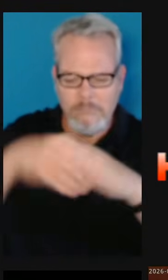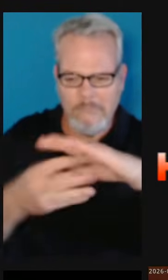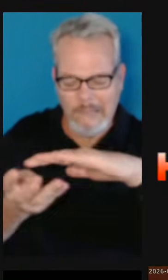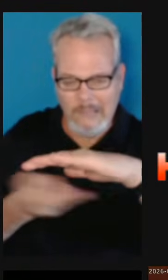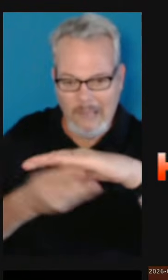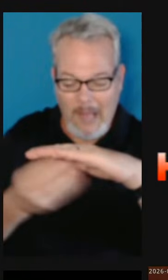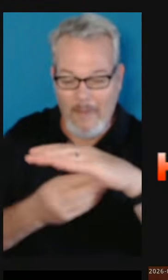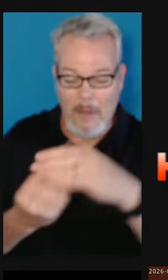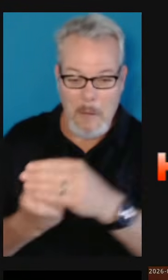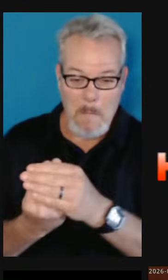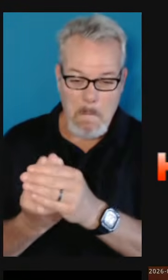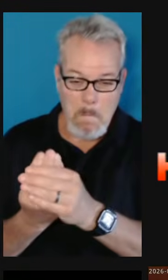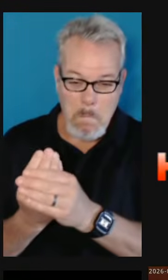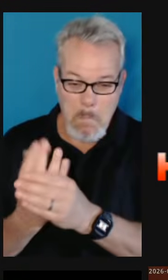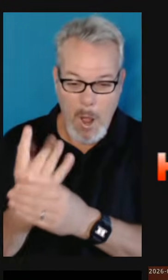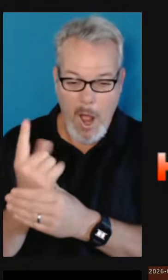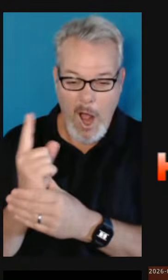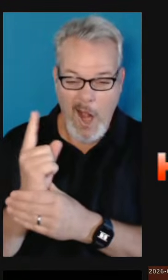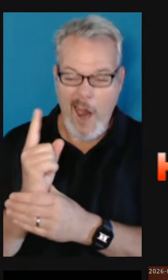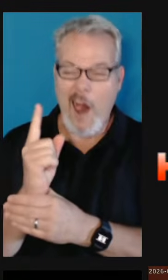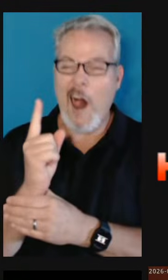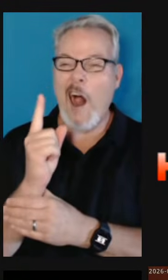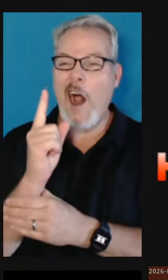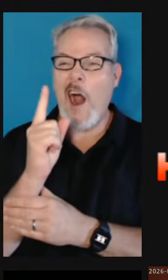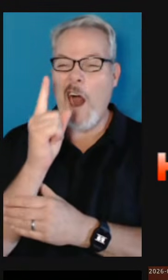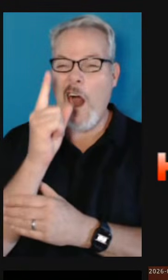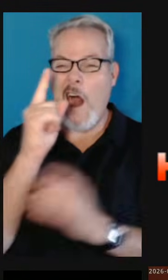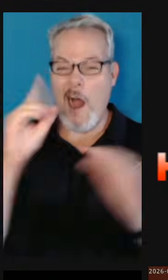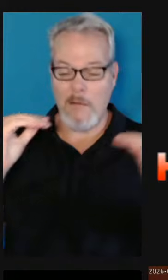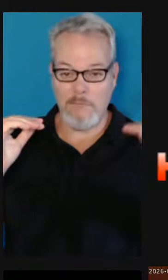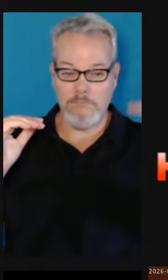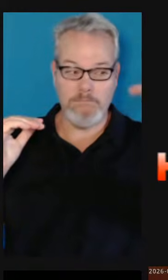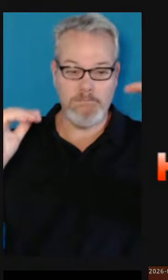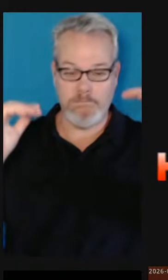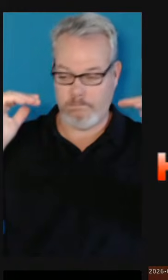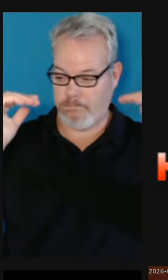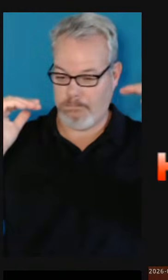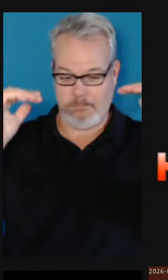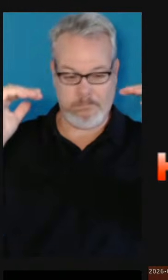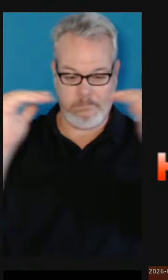perhaps matching or in excess of the highest fountain peaks.